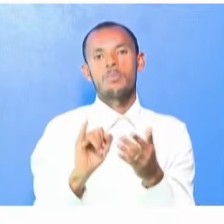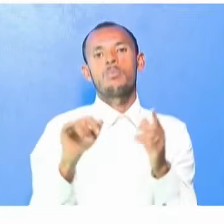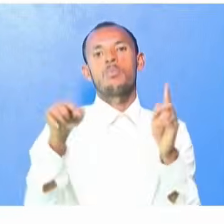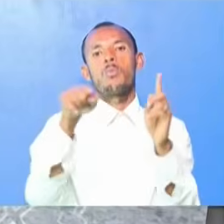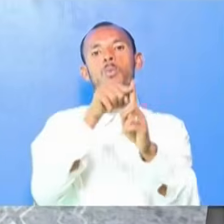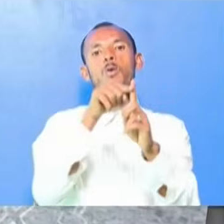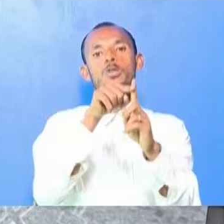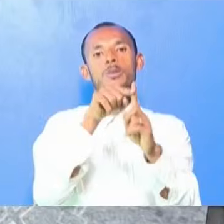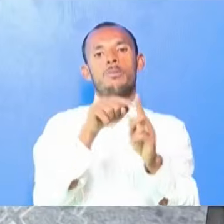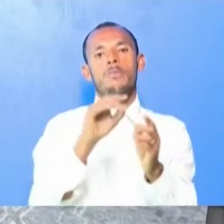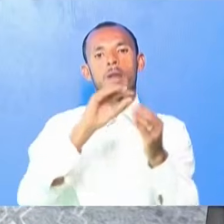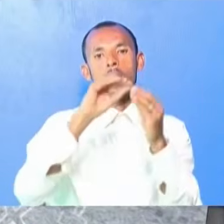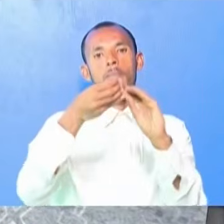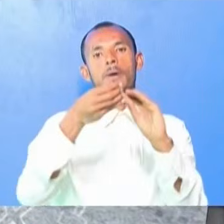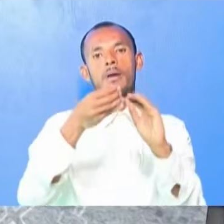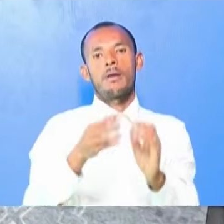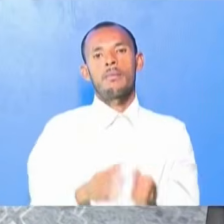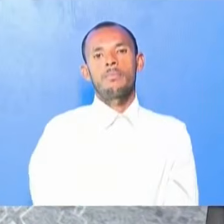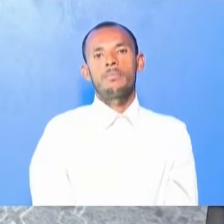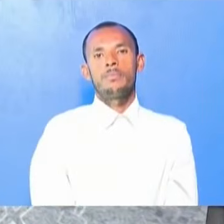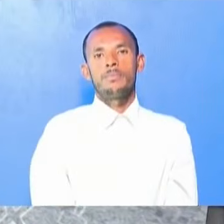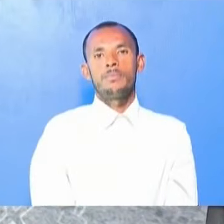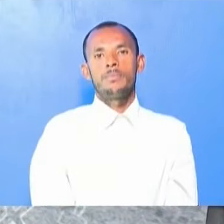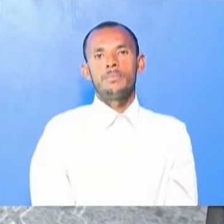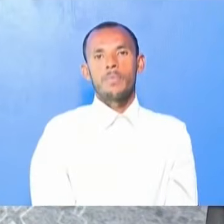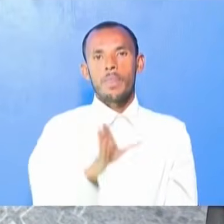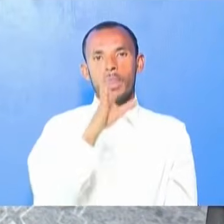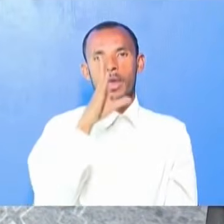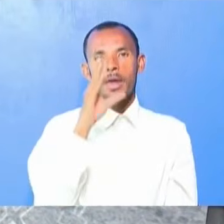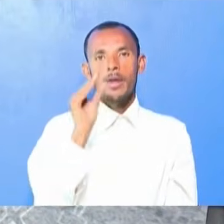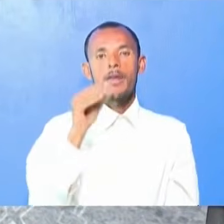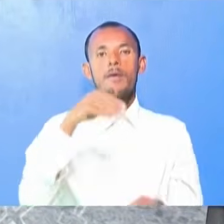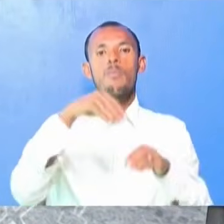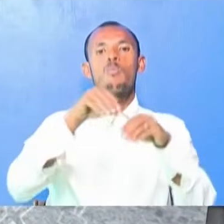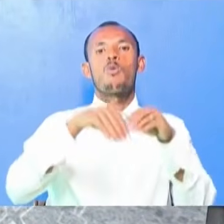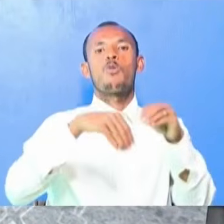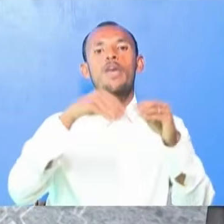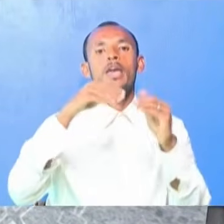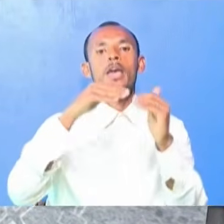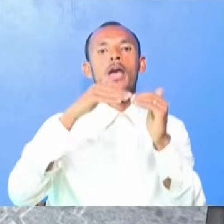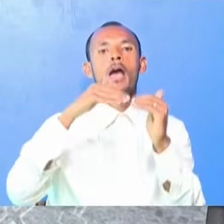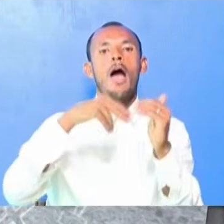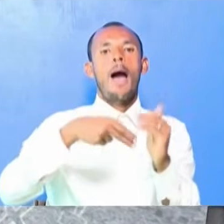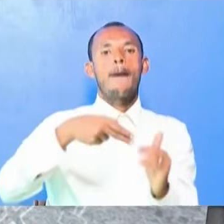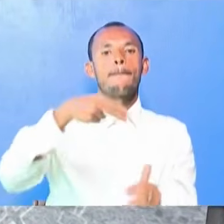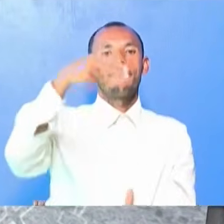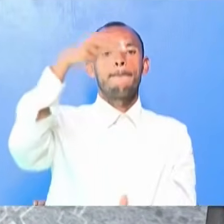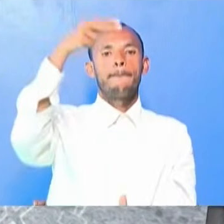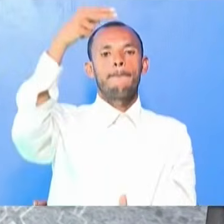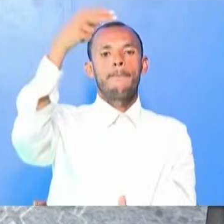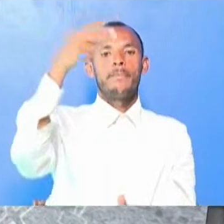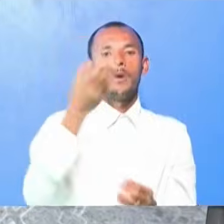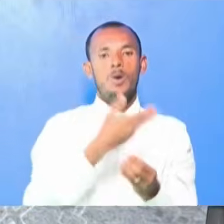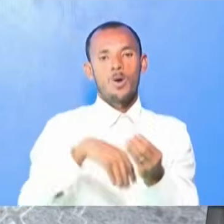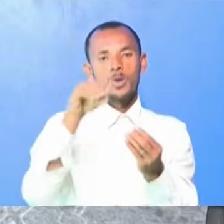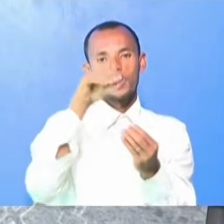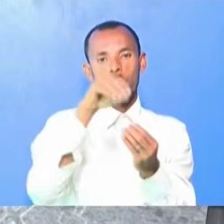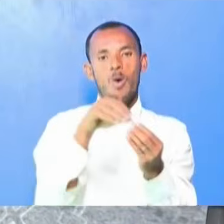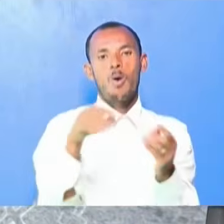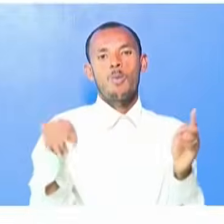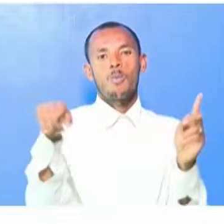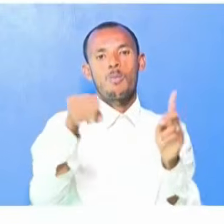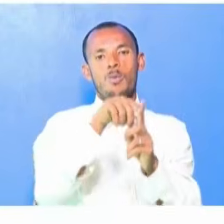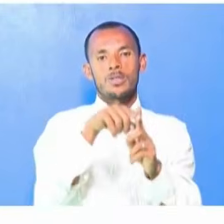also described by positive number. And moving upward is also positive.